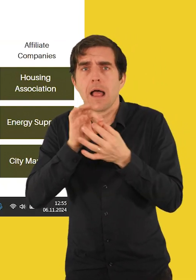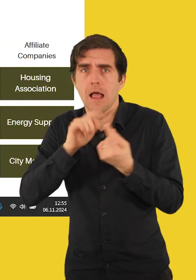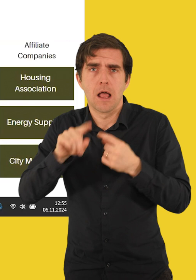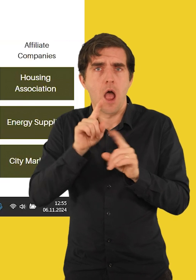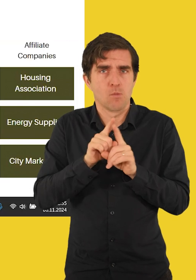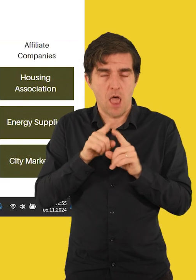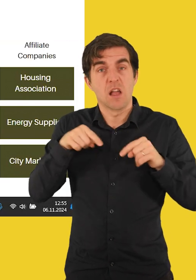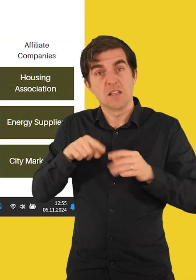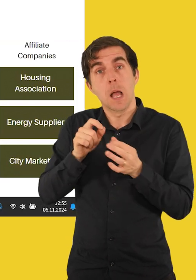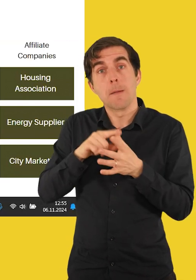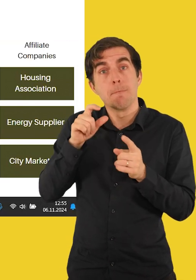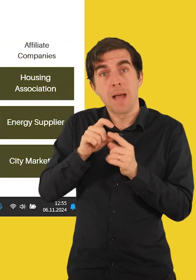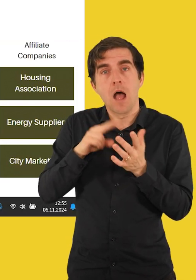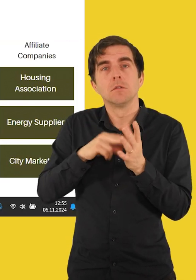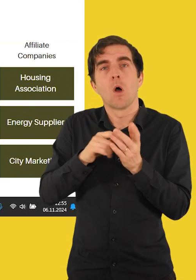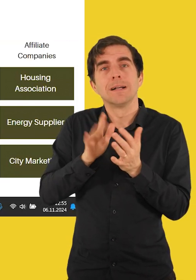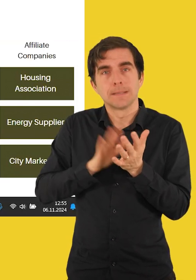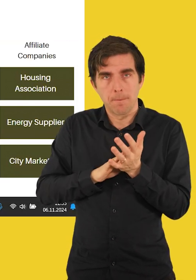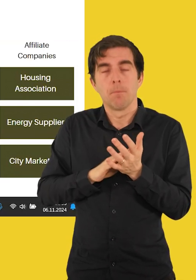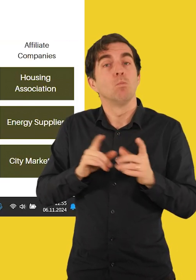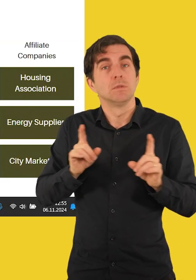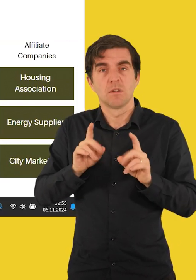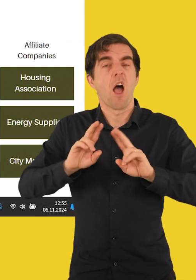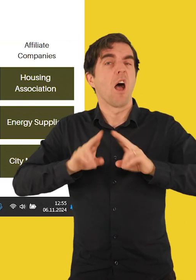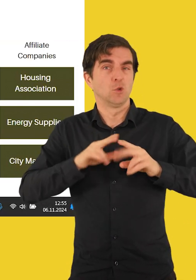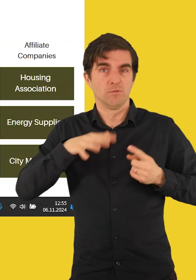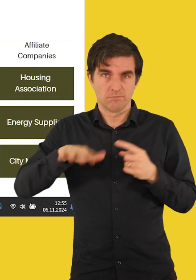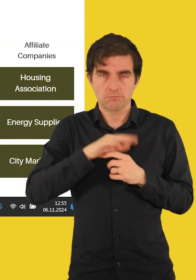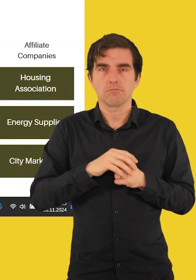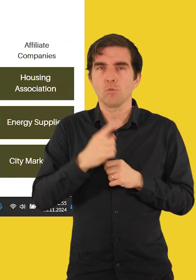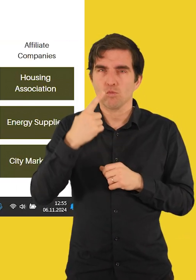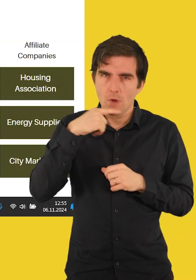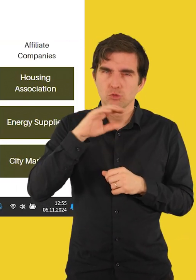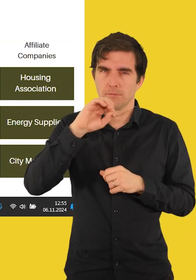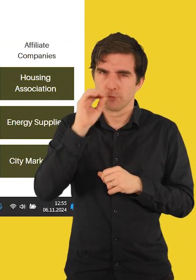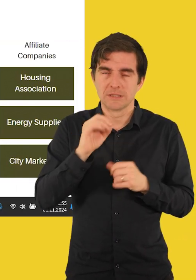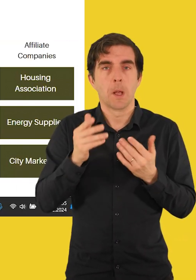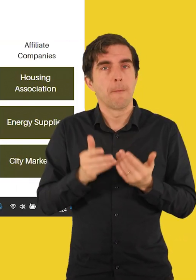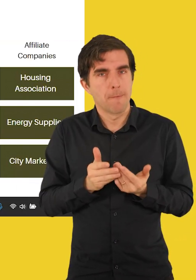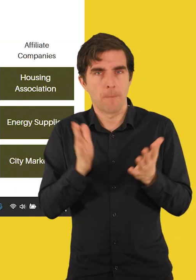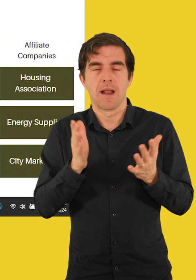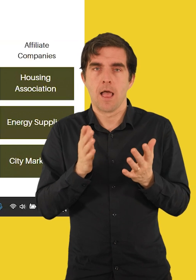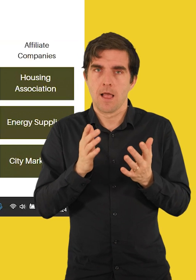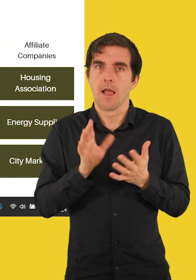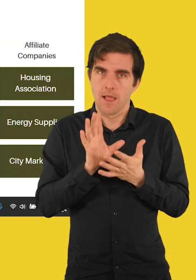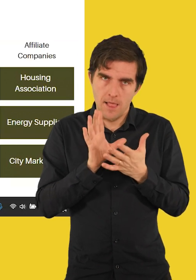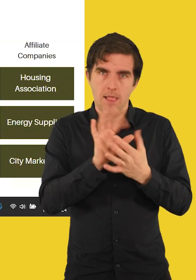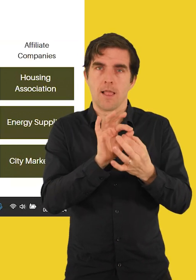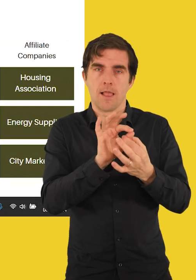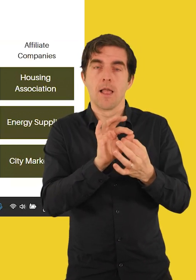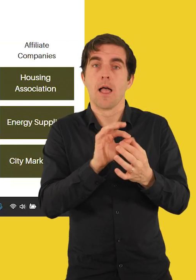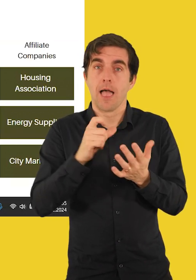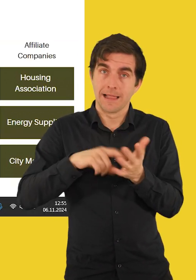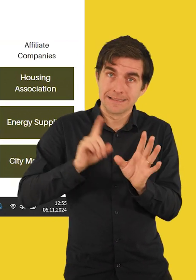associated companies, which is in Bad Nauheim, it's the Housing Association, which is 100% public energy supplier,